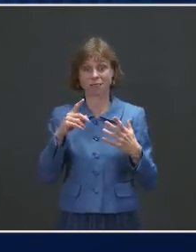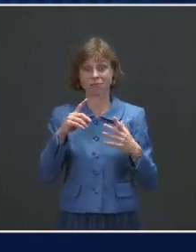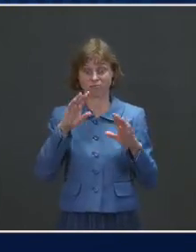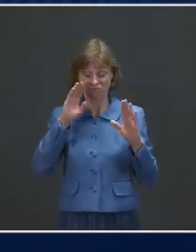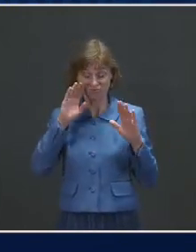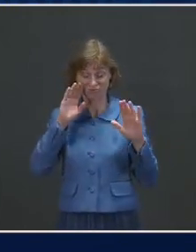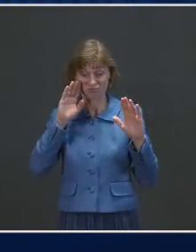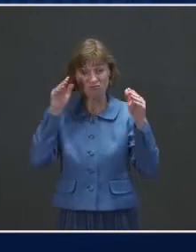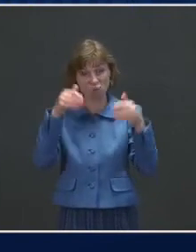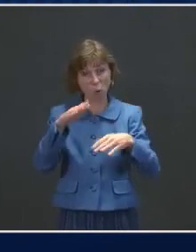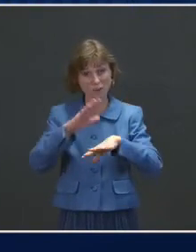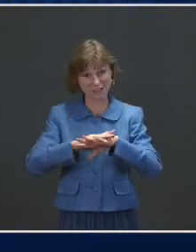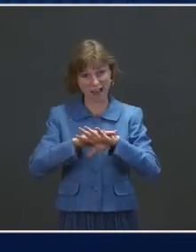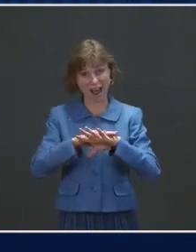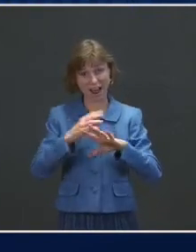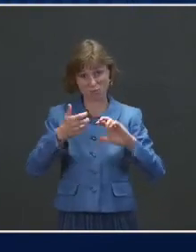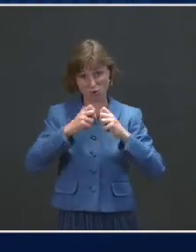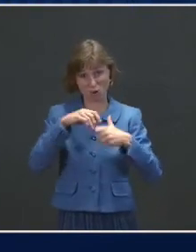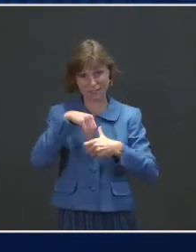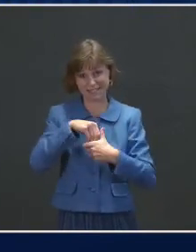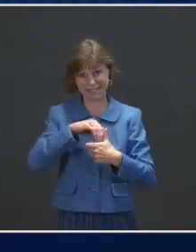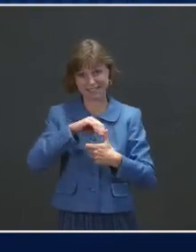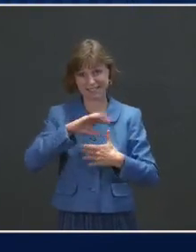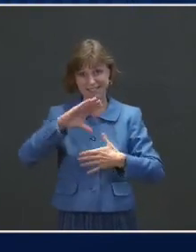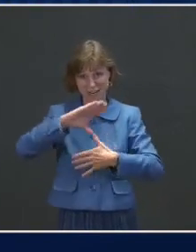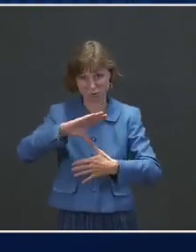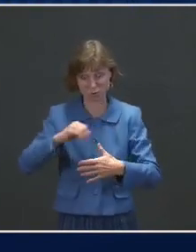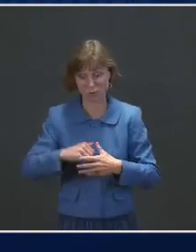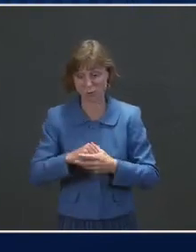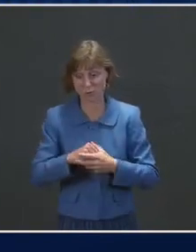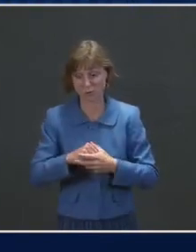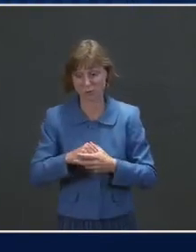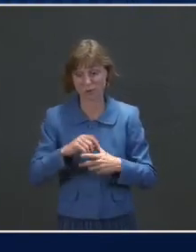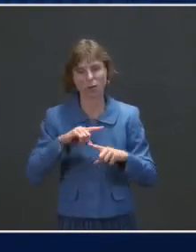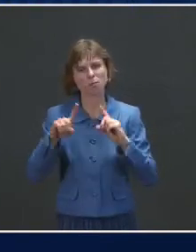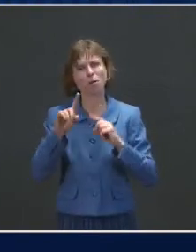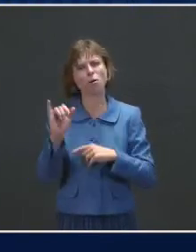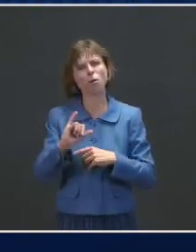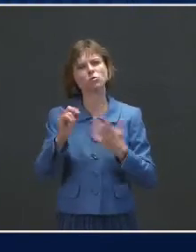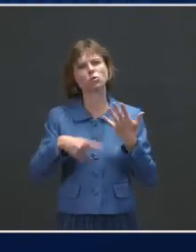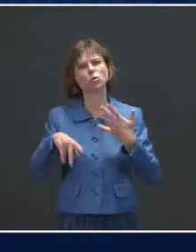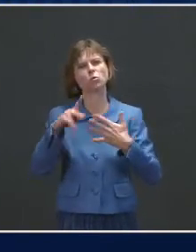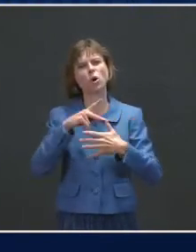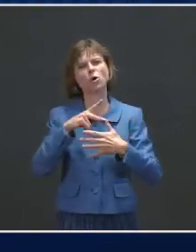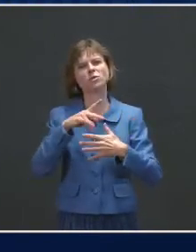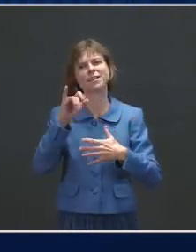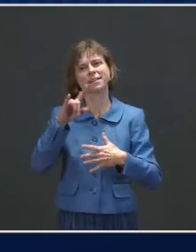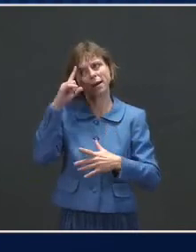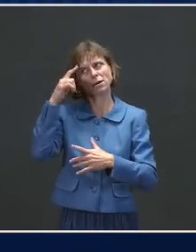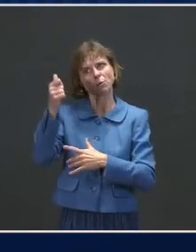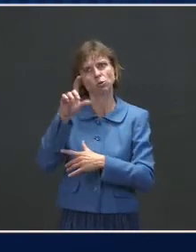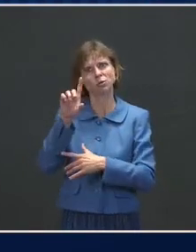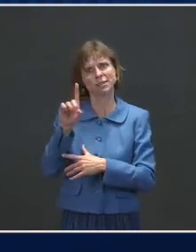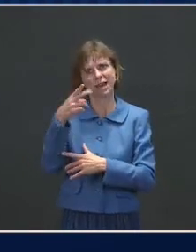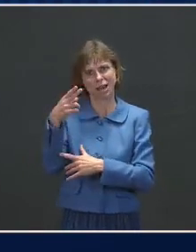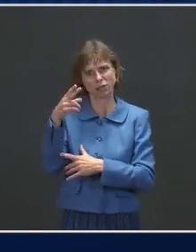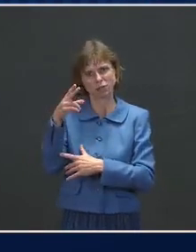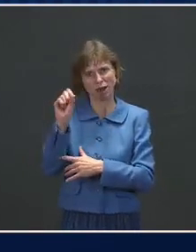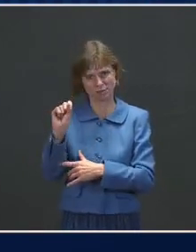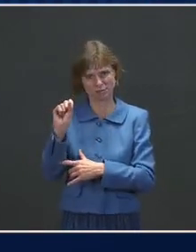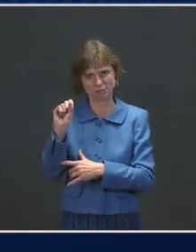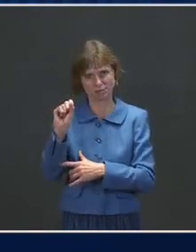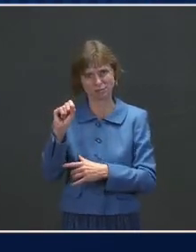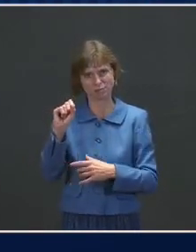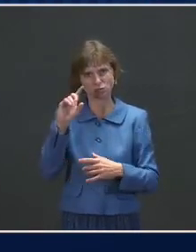think that's primarily what he was referring to, but also prioritization, which again would be up to the Department of Homeland Security to ensure our focus is